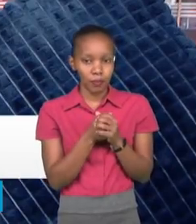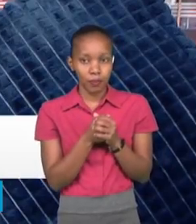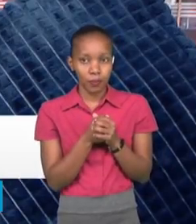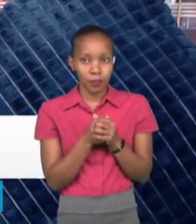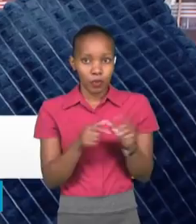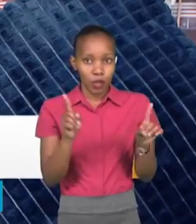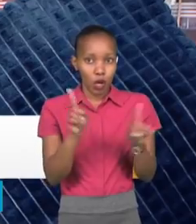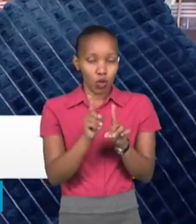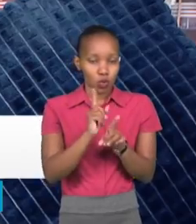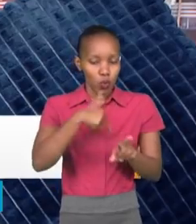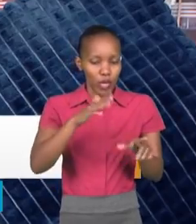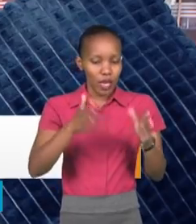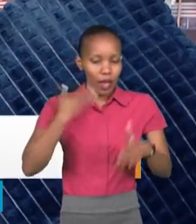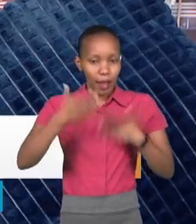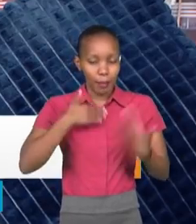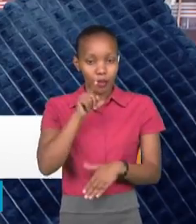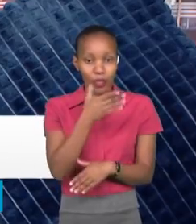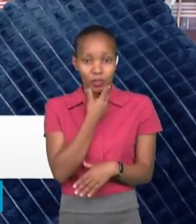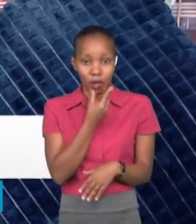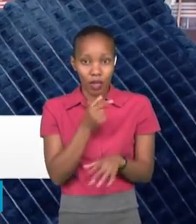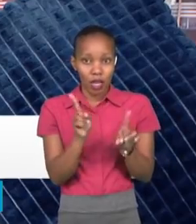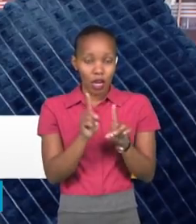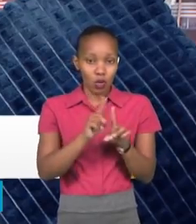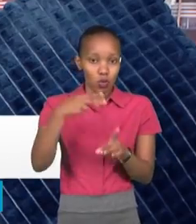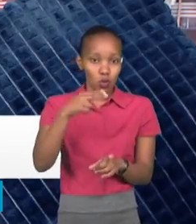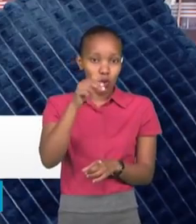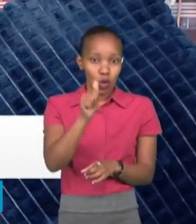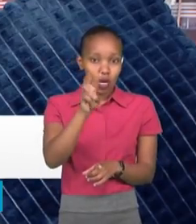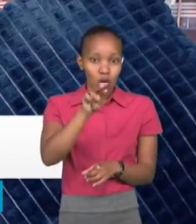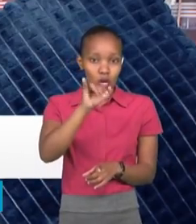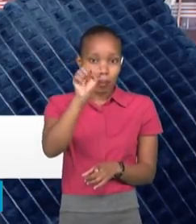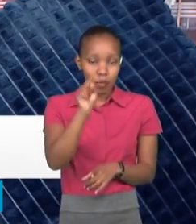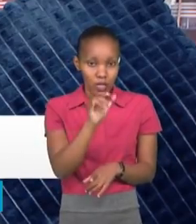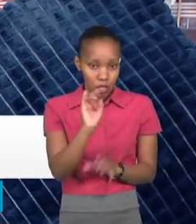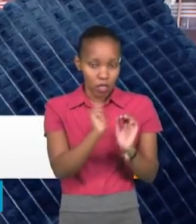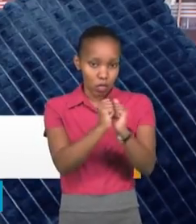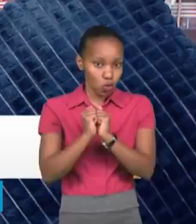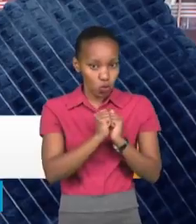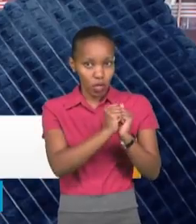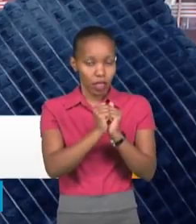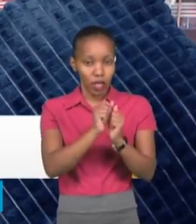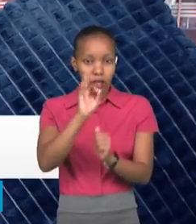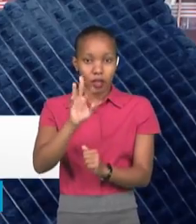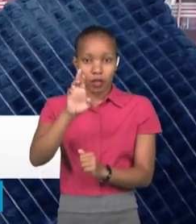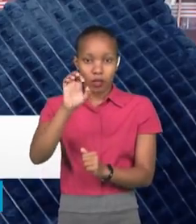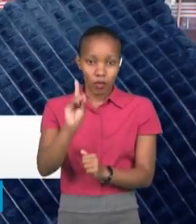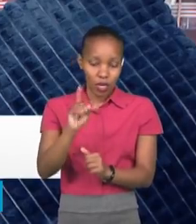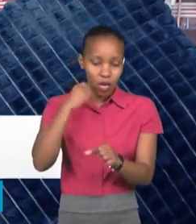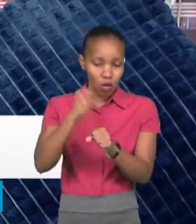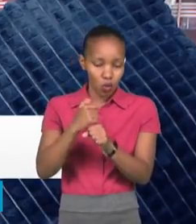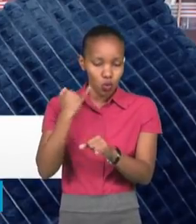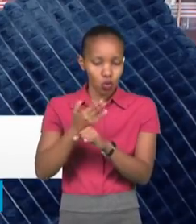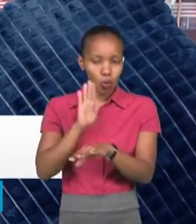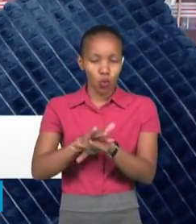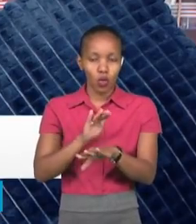We were really grateful for him. Wow. And also Hamisi Mohamed. Okay. So together with Fred Ambani, they've done a good job. Amazing.